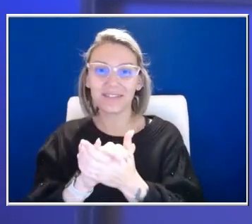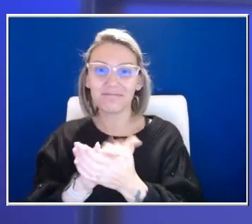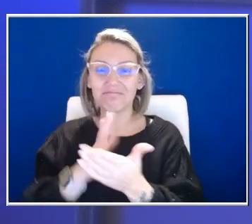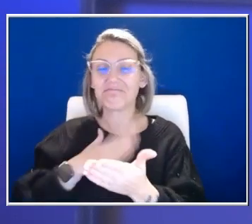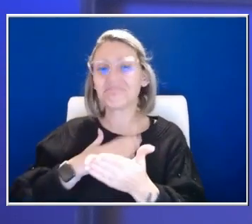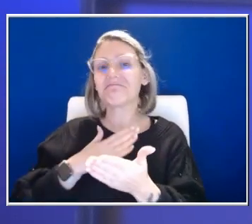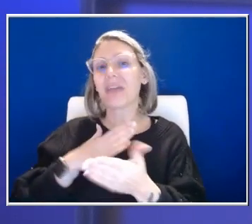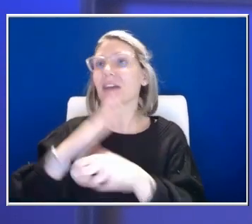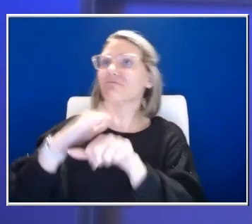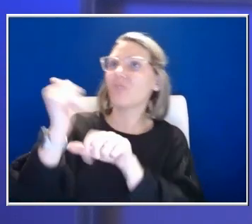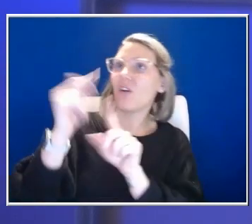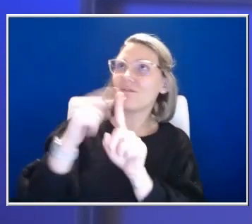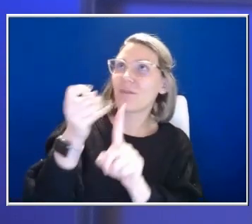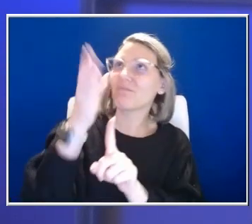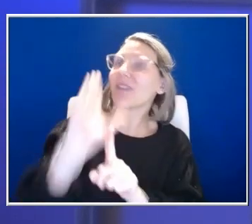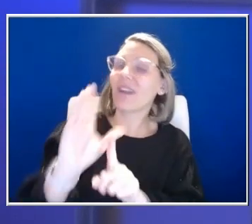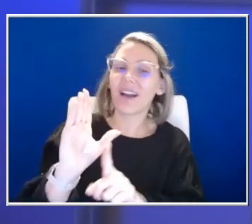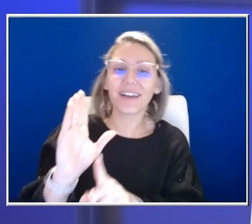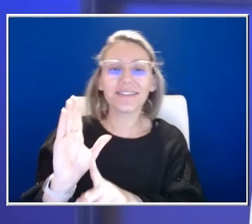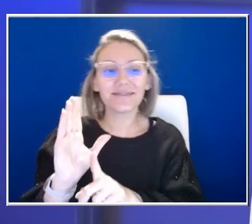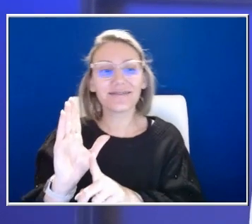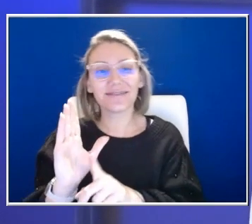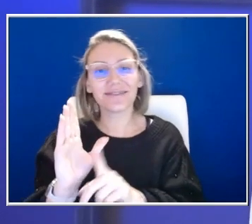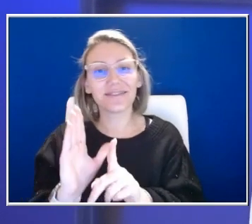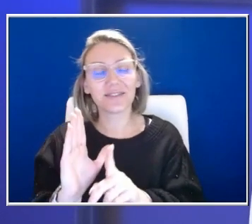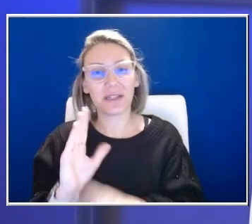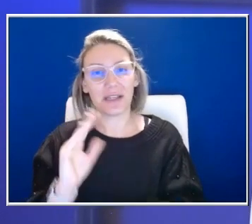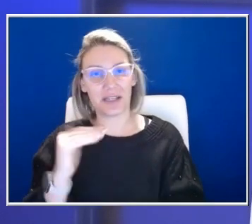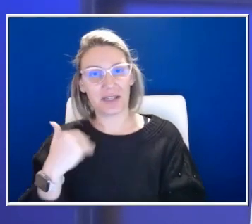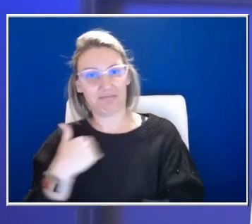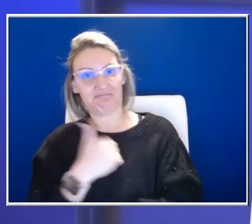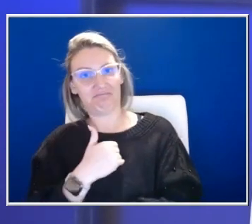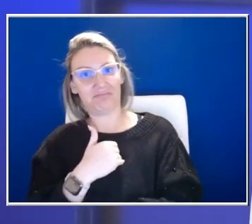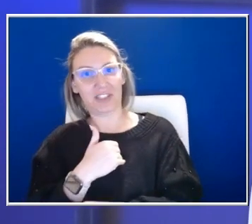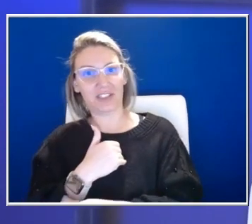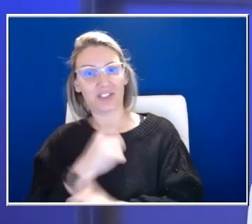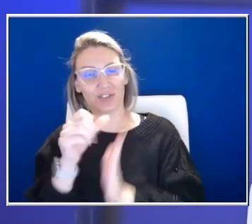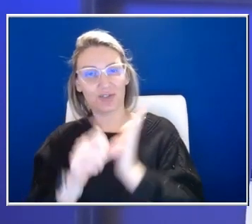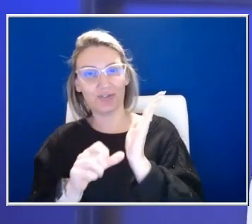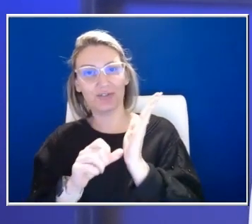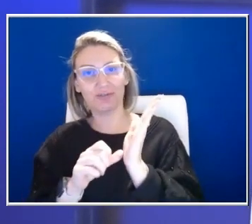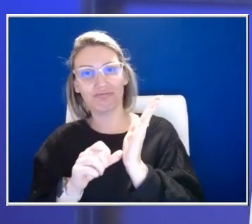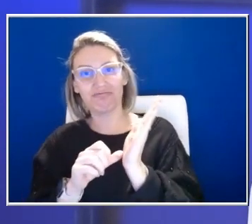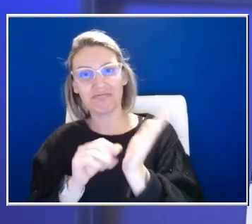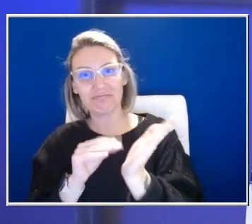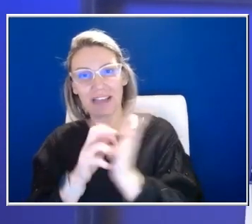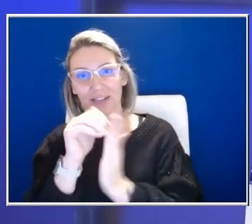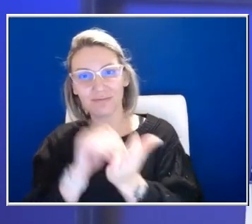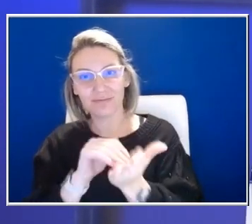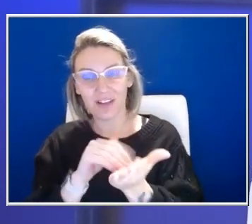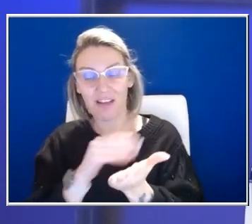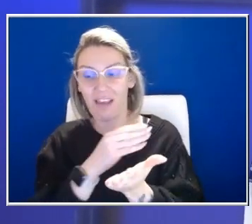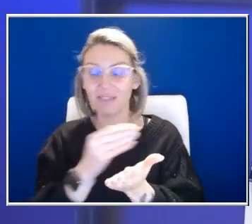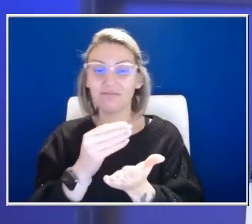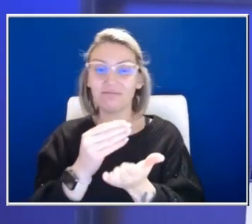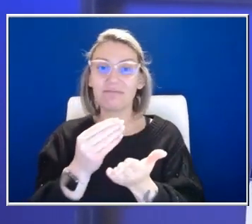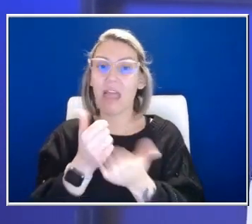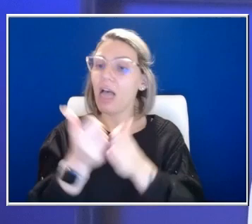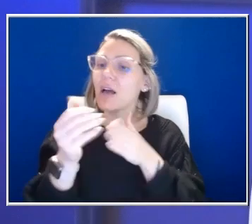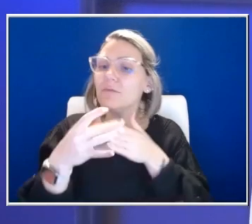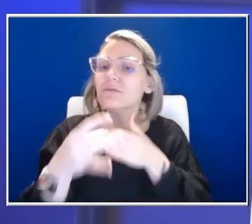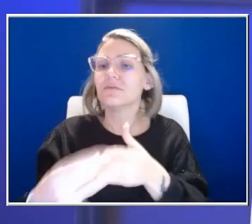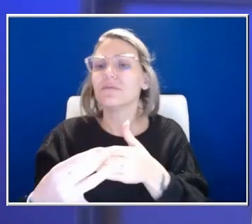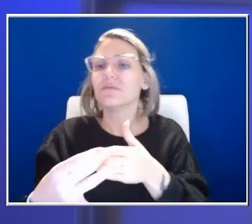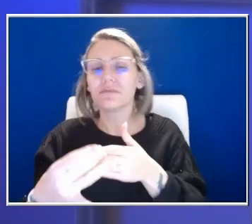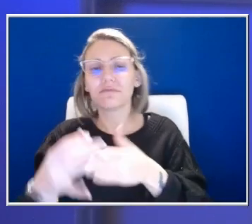God, is to be a breast surgical oncologist and help shepherd my patients through this. But most importantly